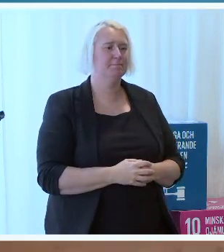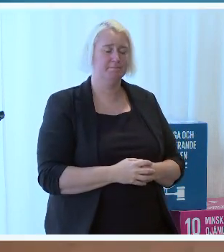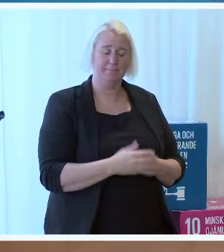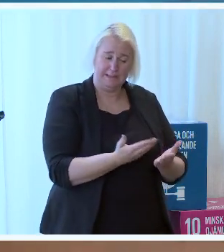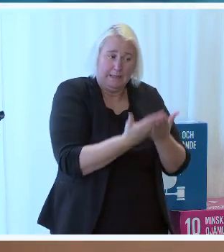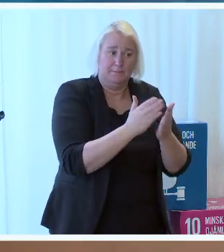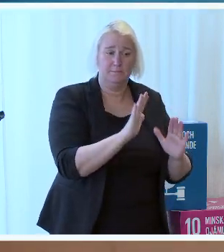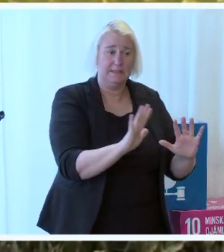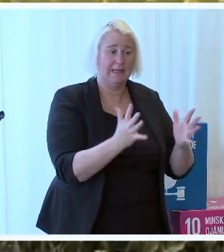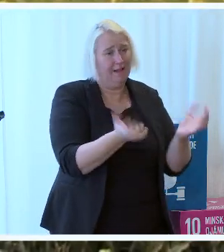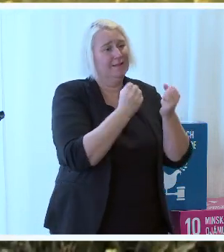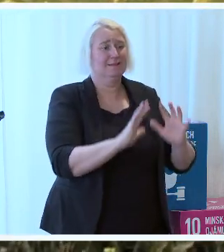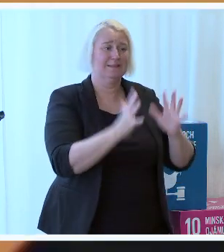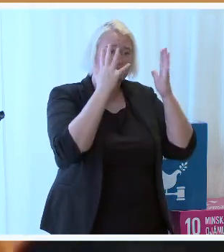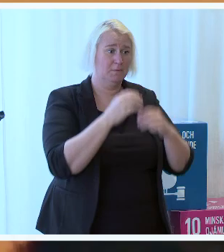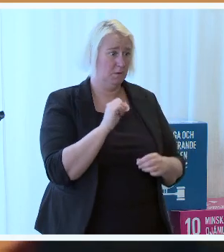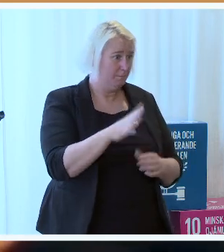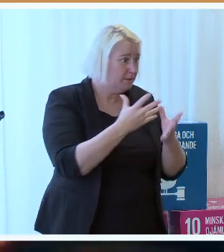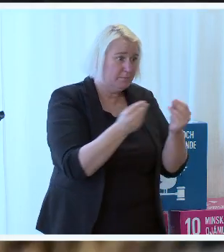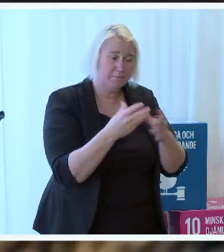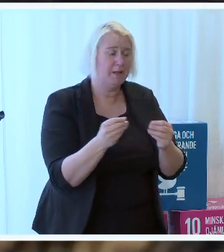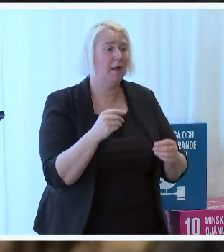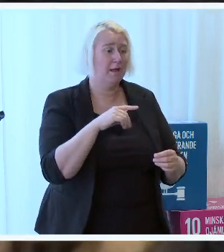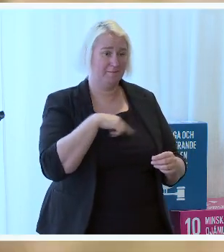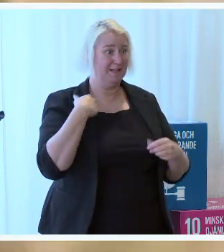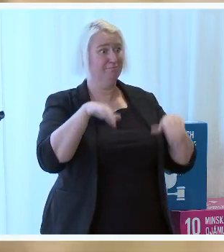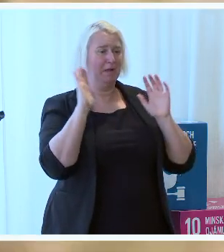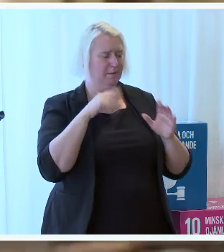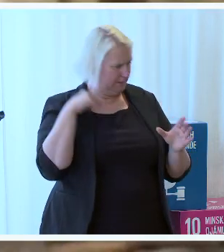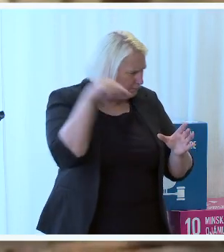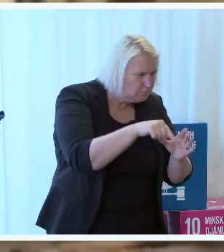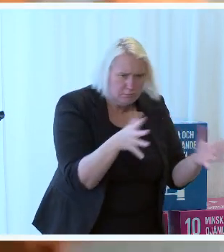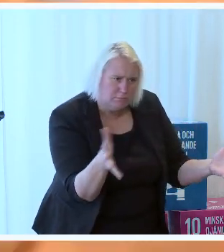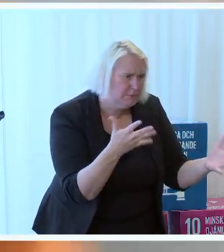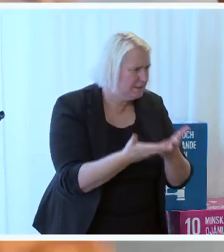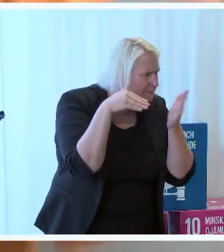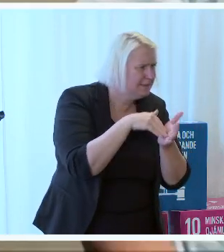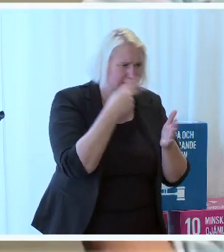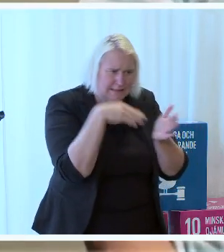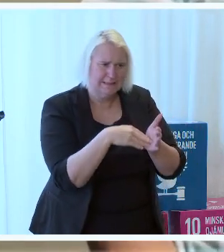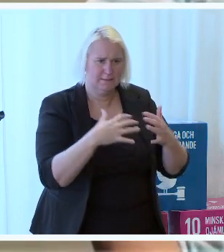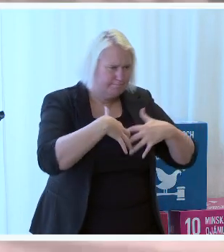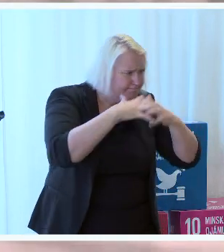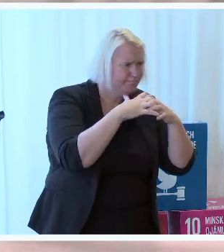when the disaster's over, we don't just leave, we stay, helping to build communities that last.